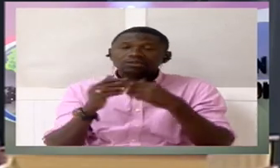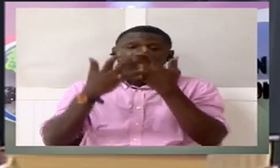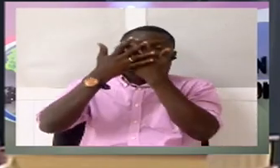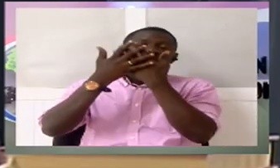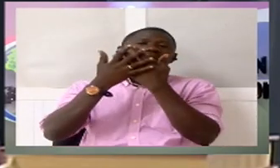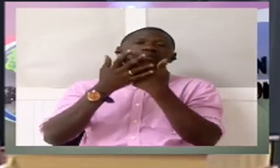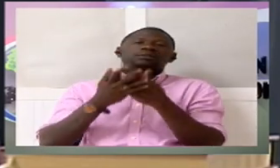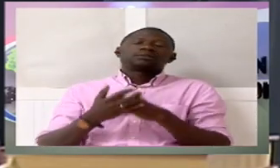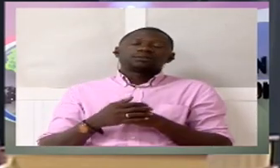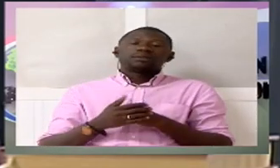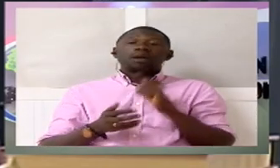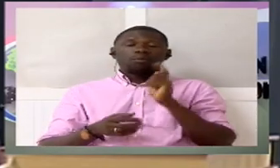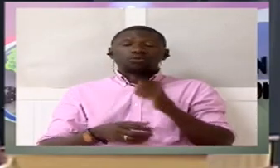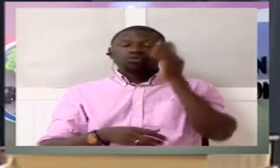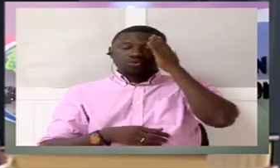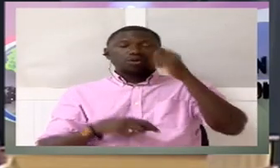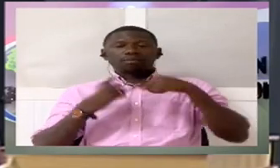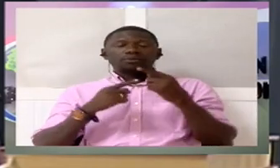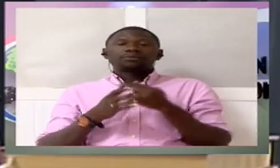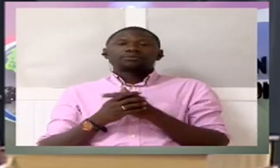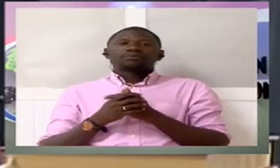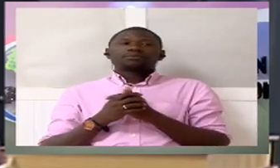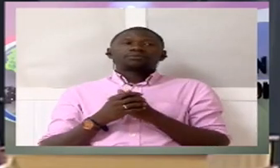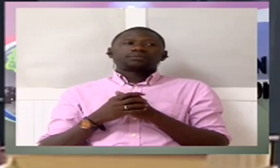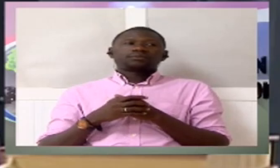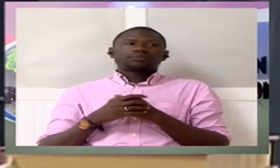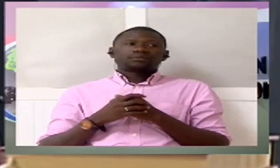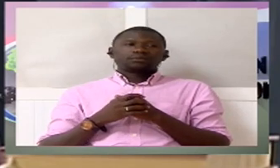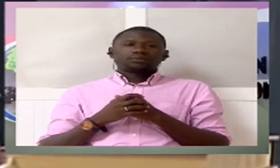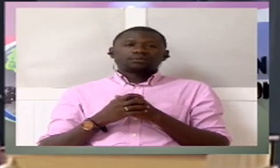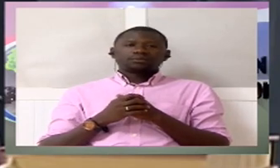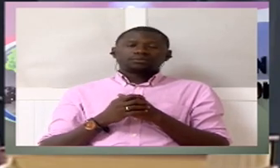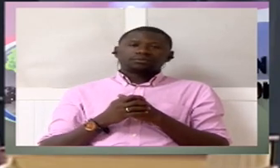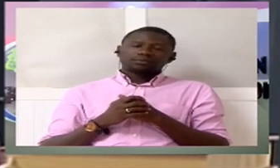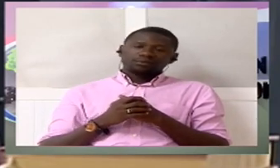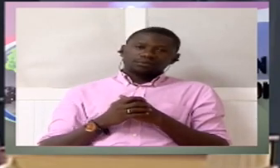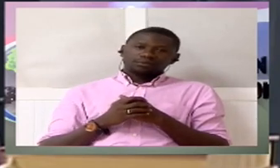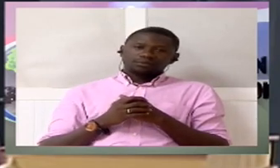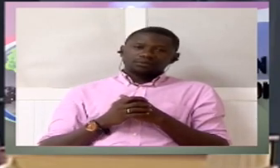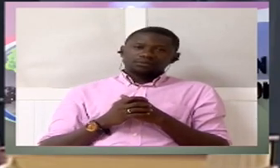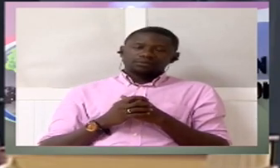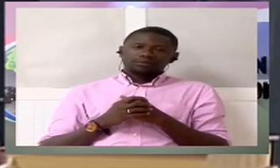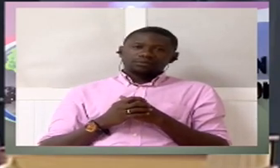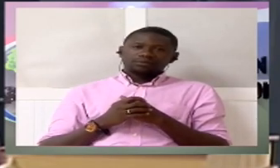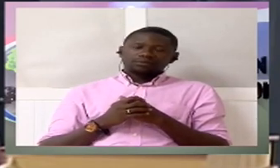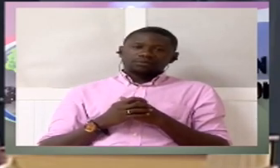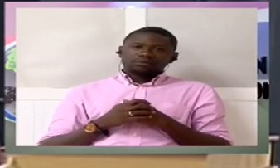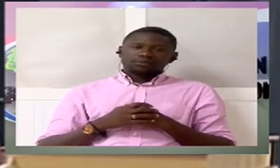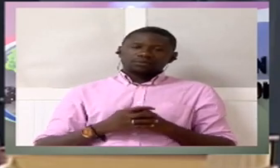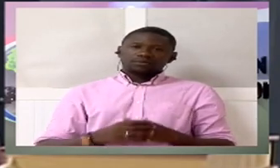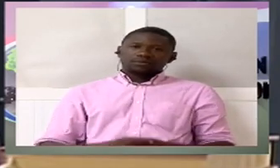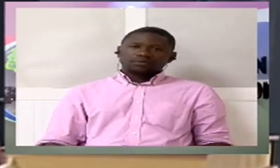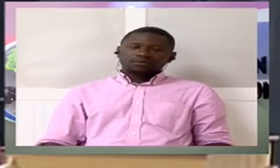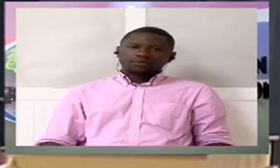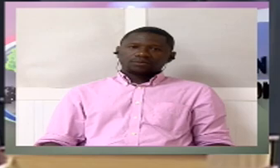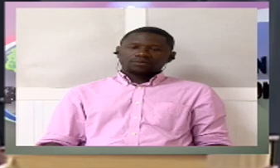fanam fahamu kolu men yalonko wolle kake ko ka fengolu kulloto yolendi kay dundi kaso ko no fengolu men